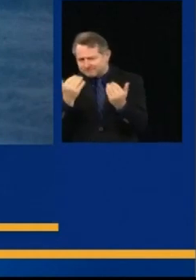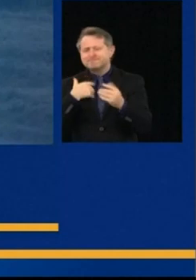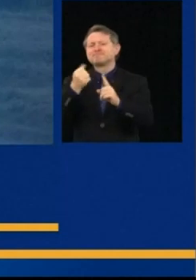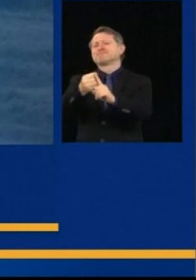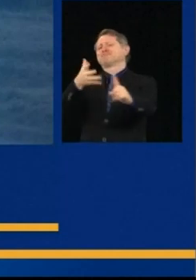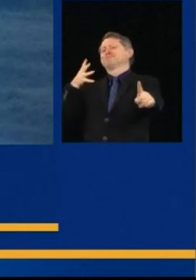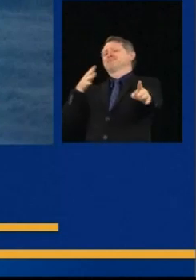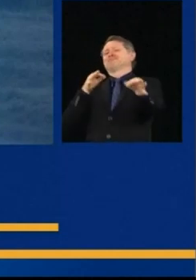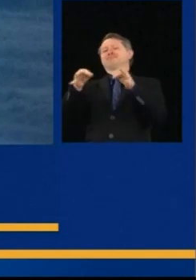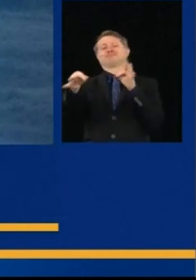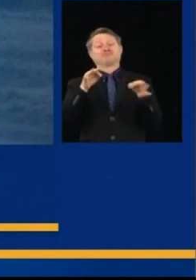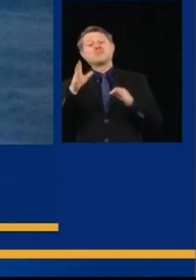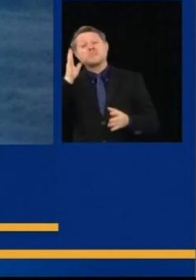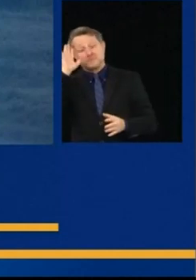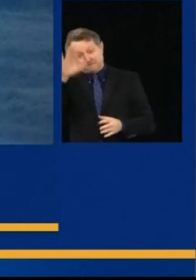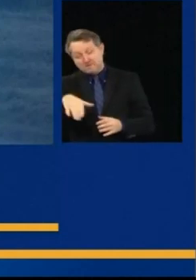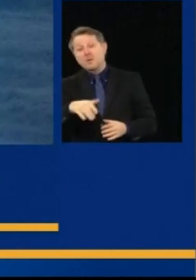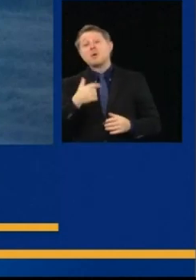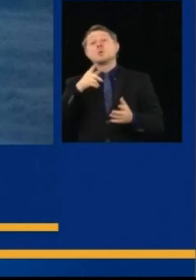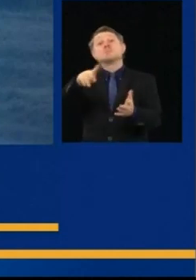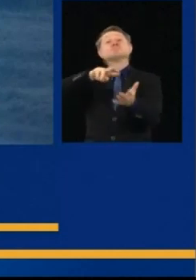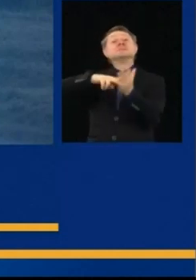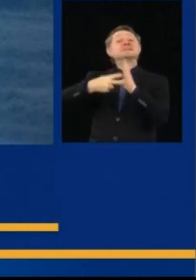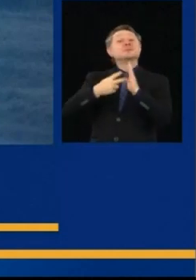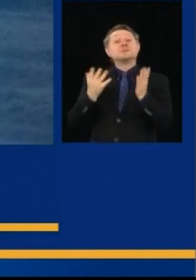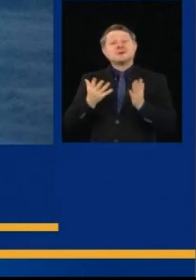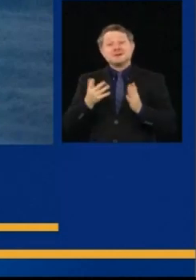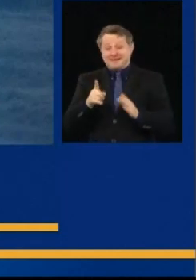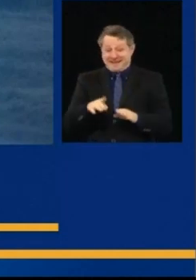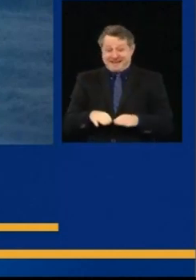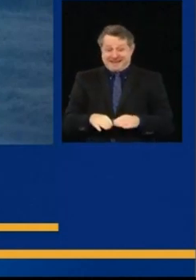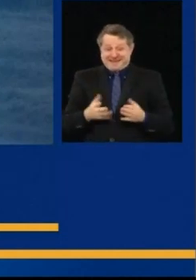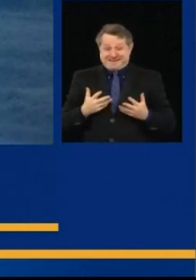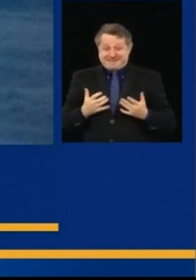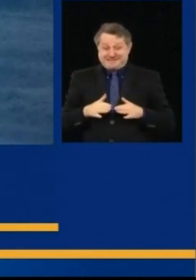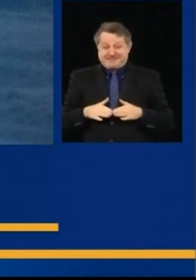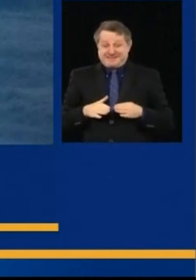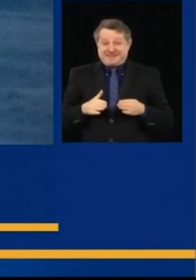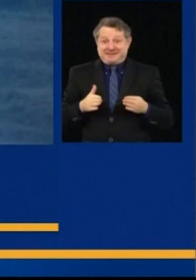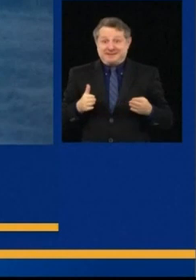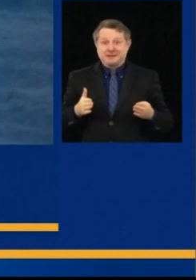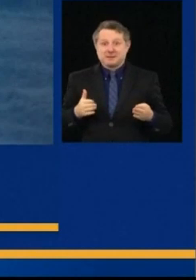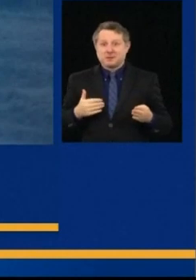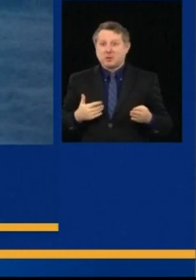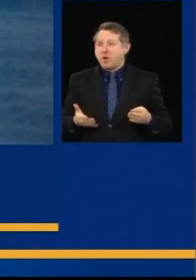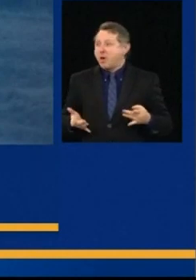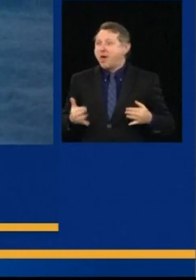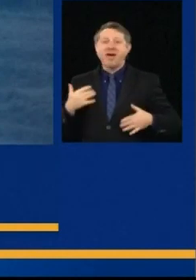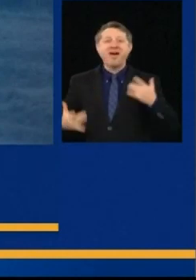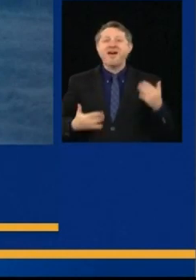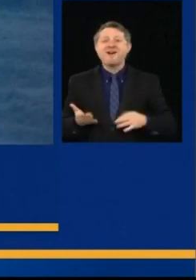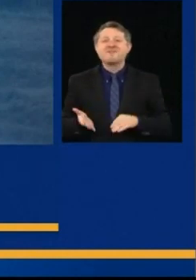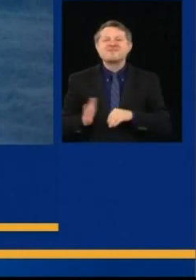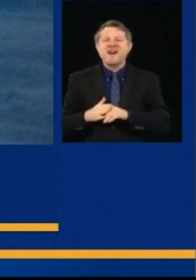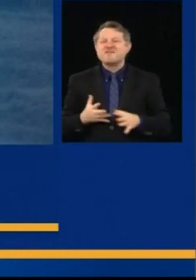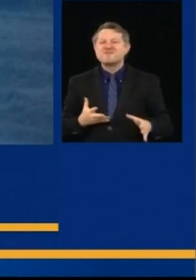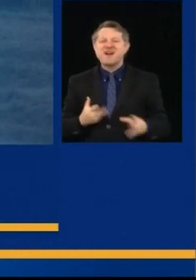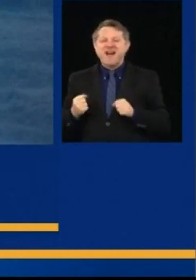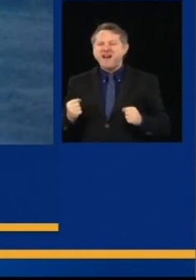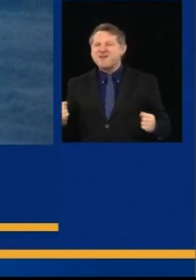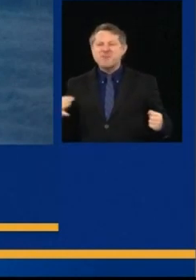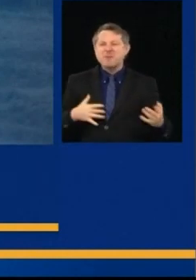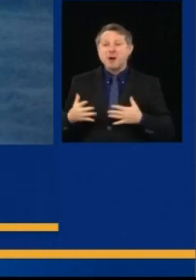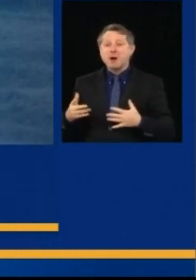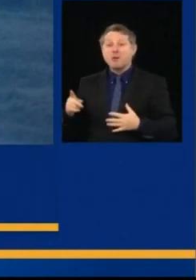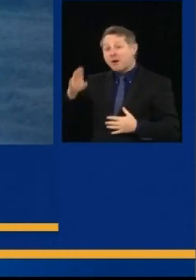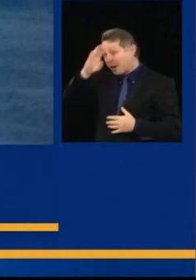you're increasing activity at a rate that the hospital system cannot handle, and